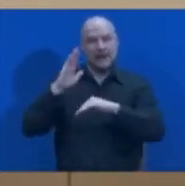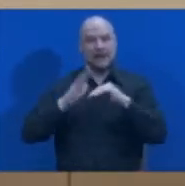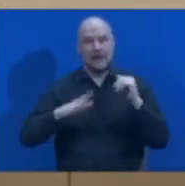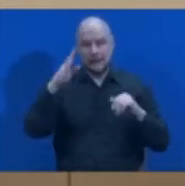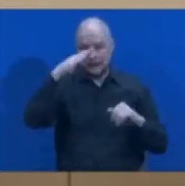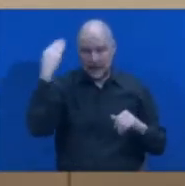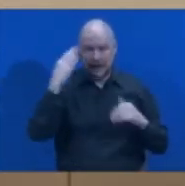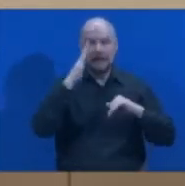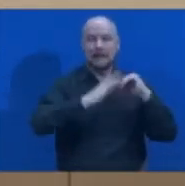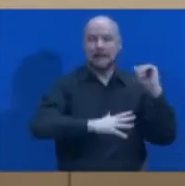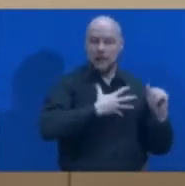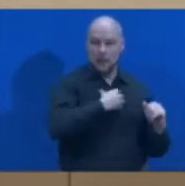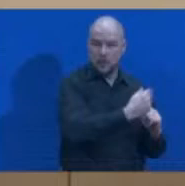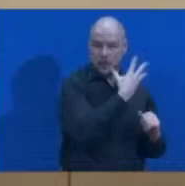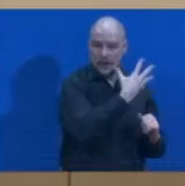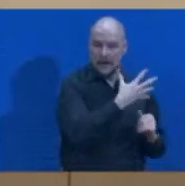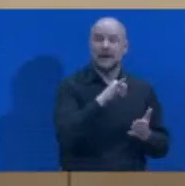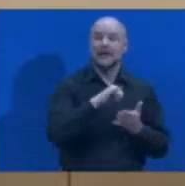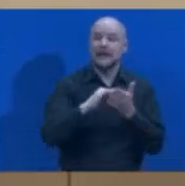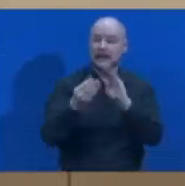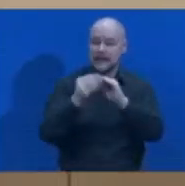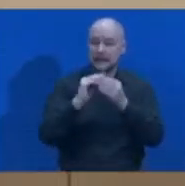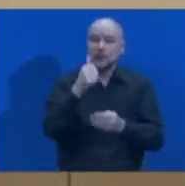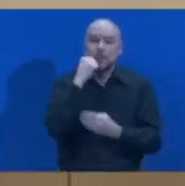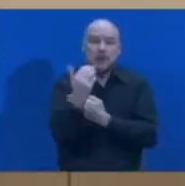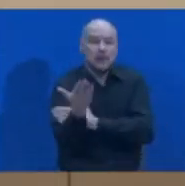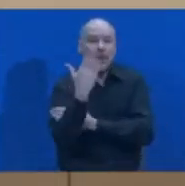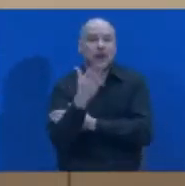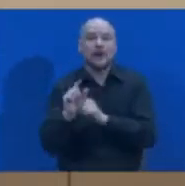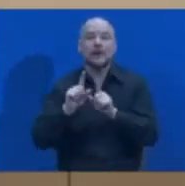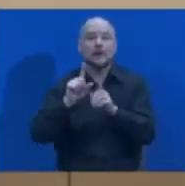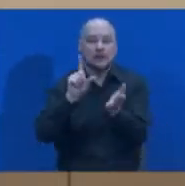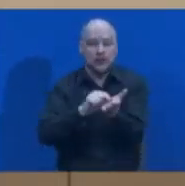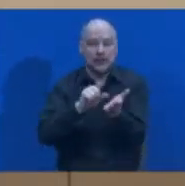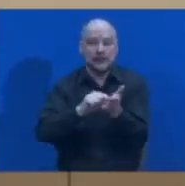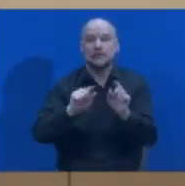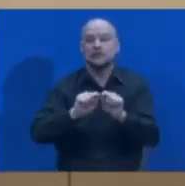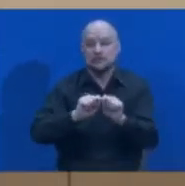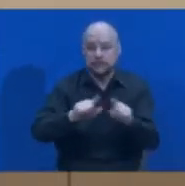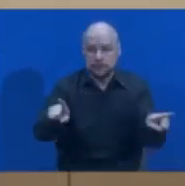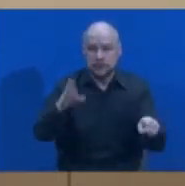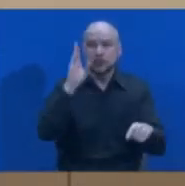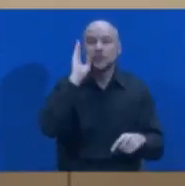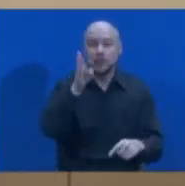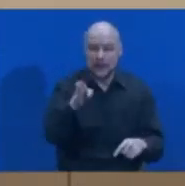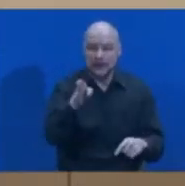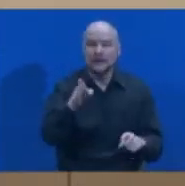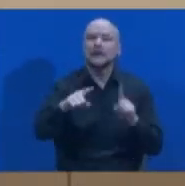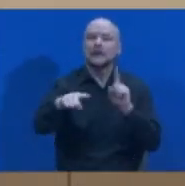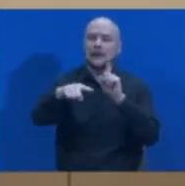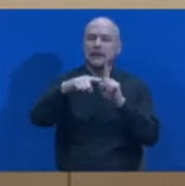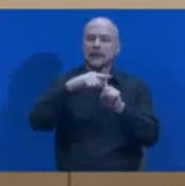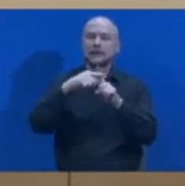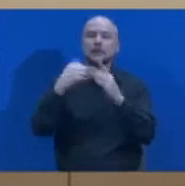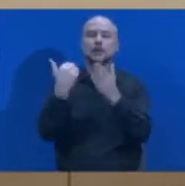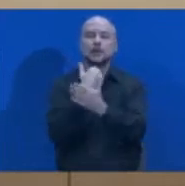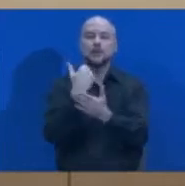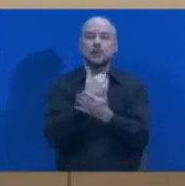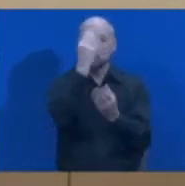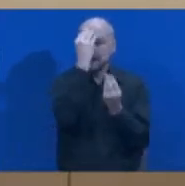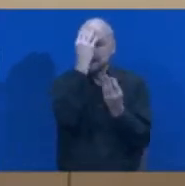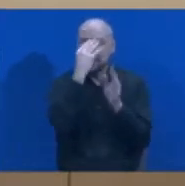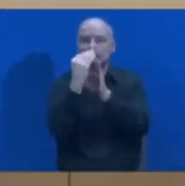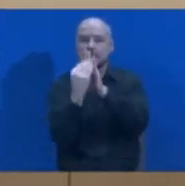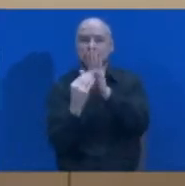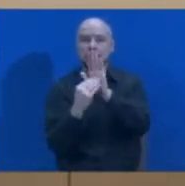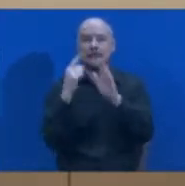That data will be coming out tomorrow morning and more specifics will be included. We have posted a new outreach toolkit in